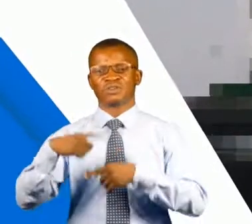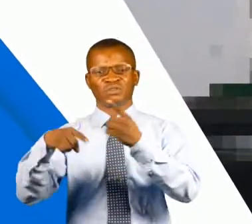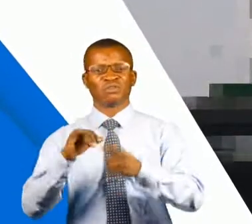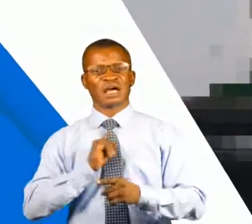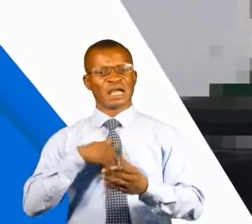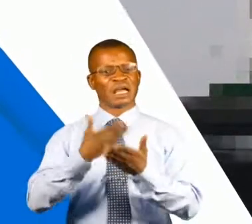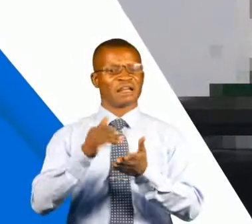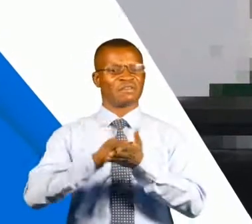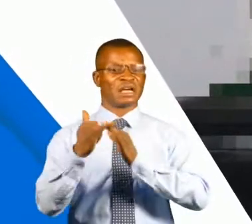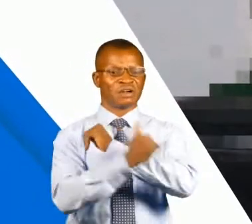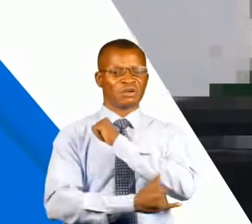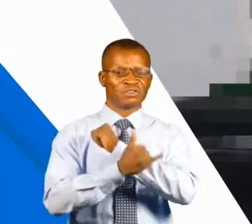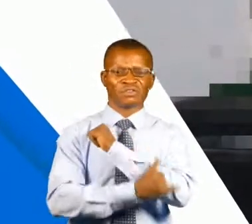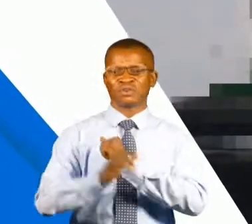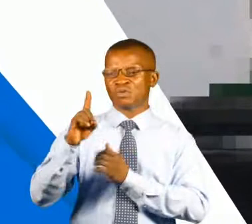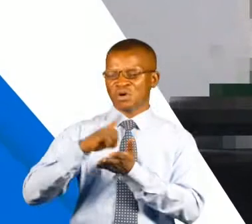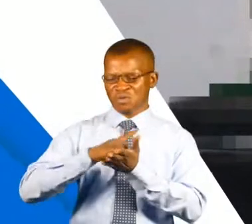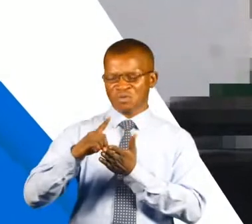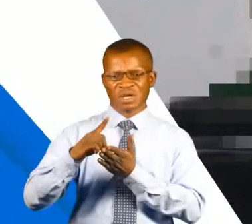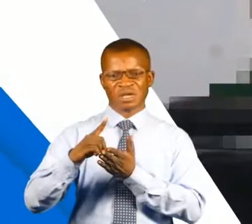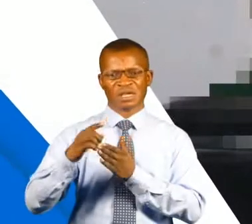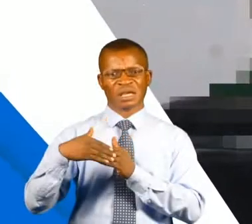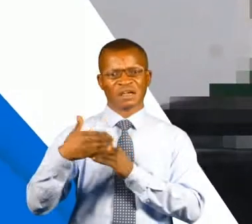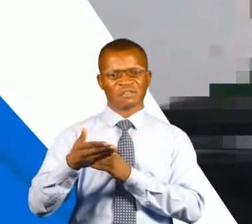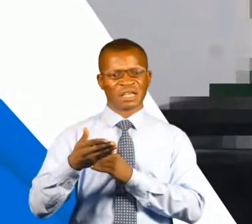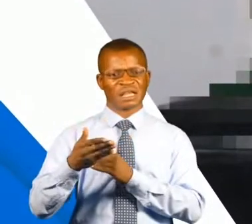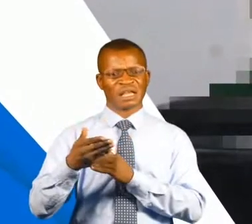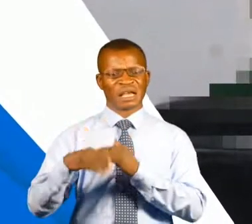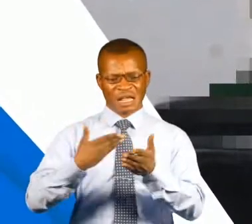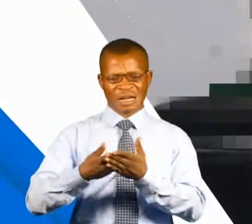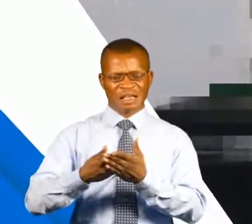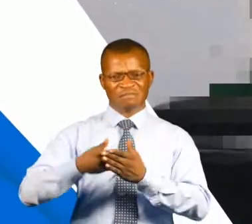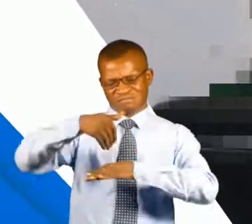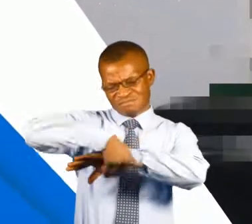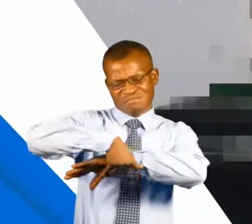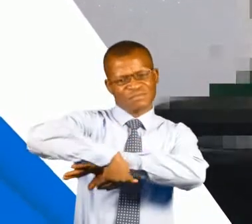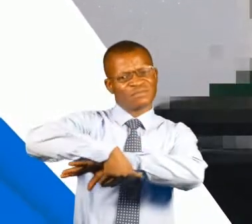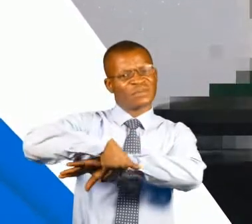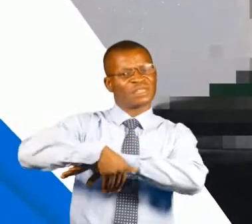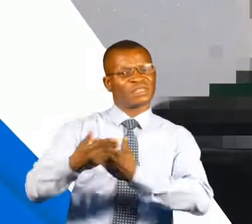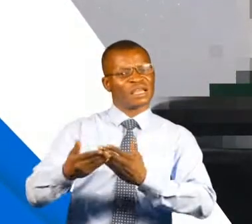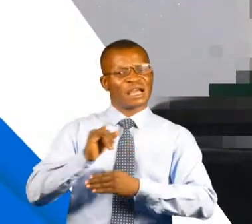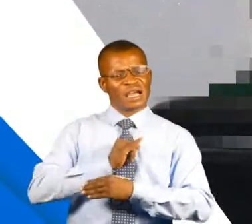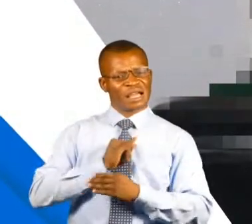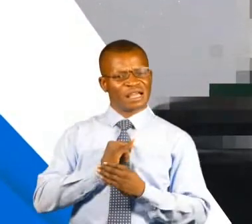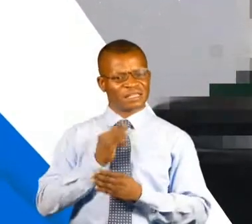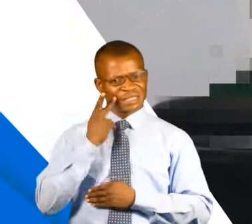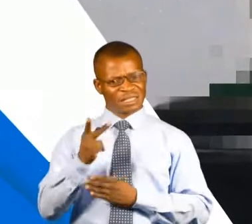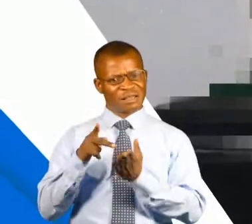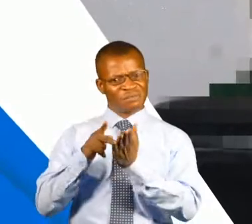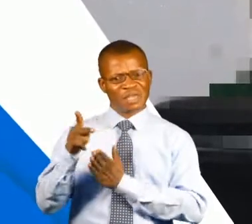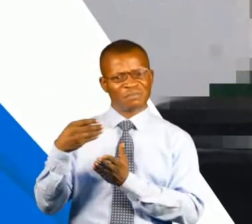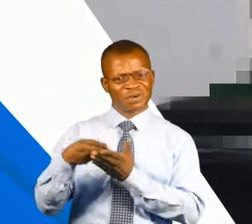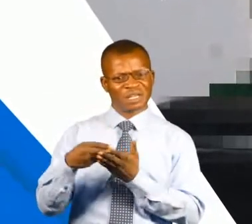there. And I reach the country, good 1 week. After I reach there, in night, midnight. And I see,